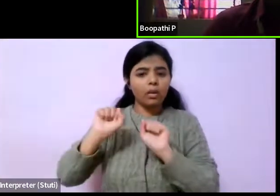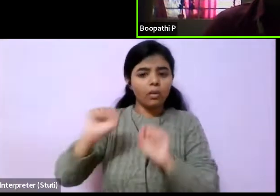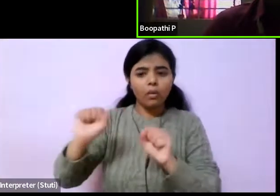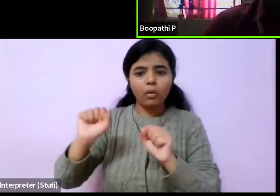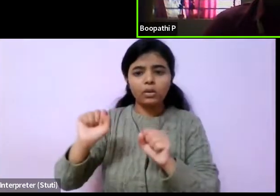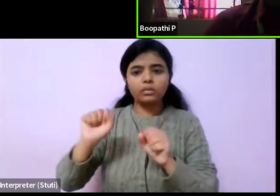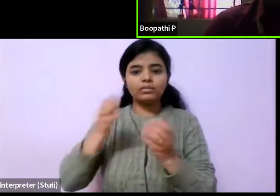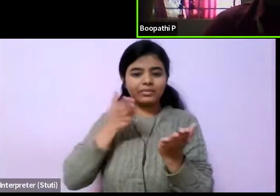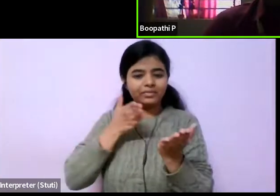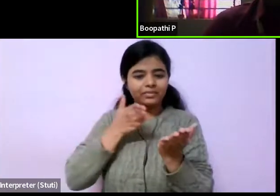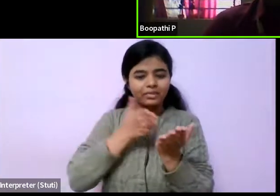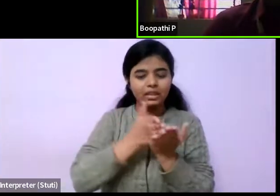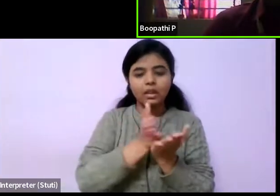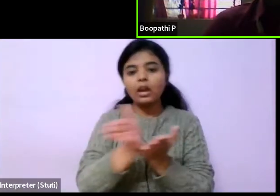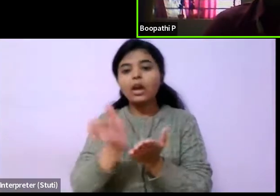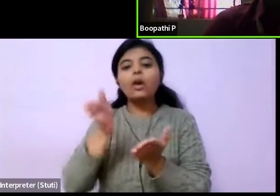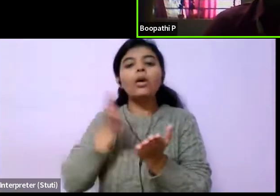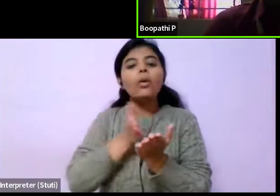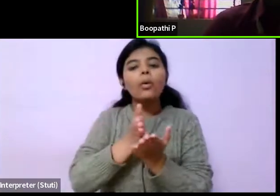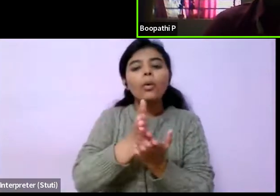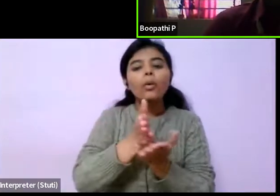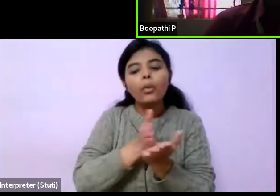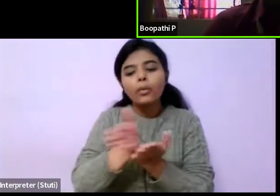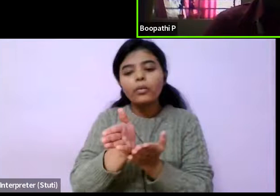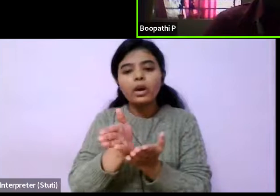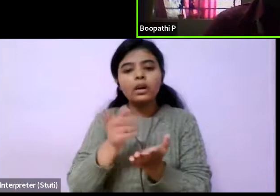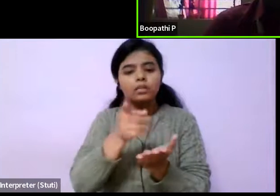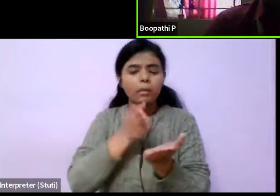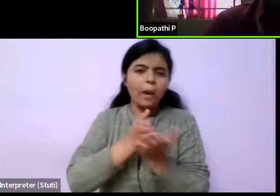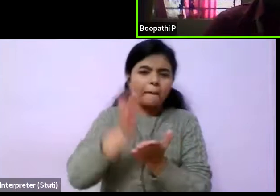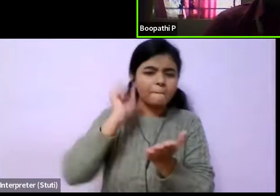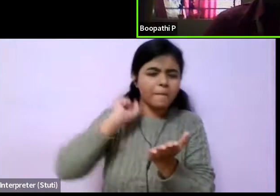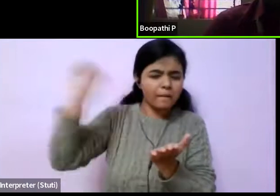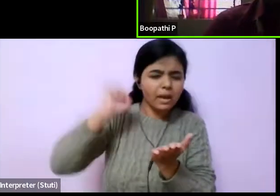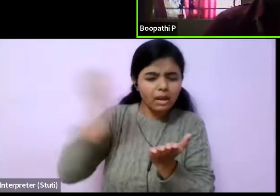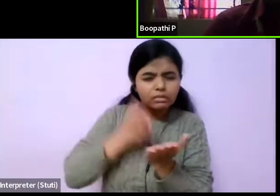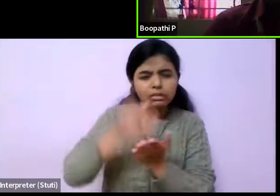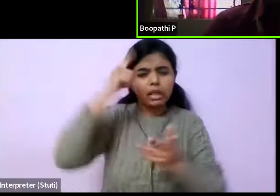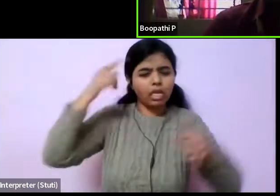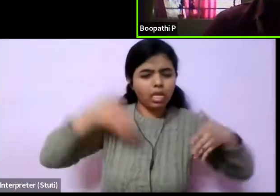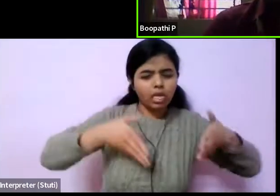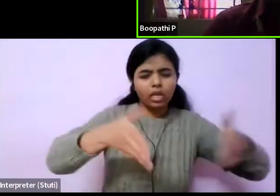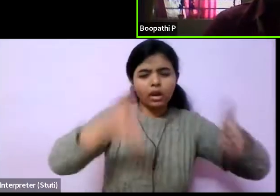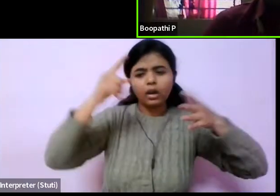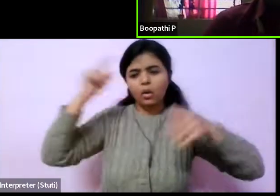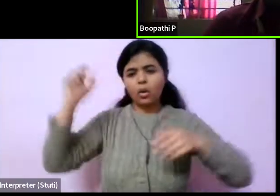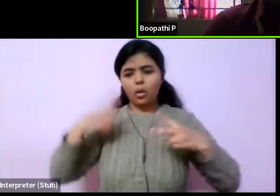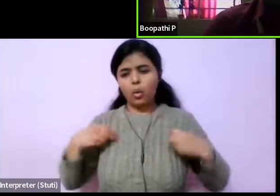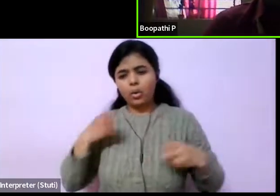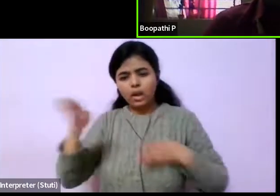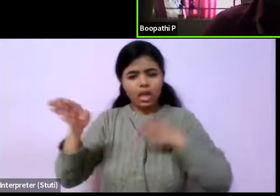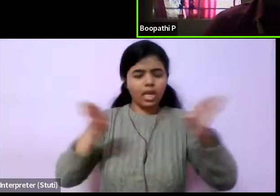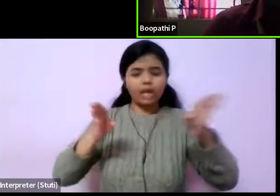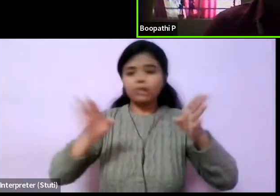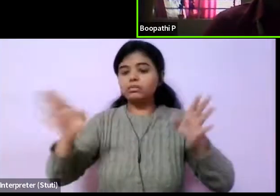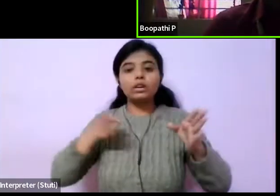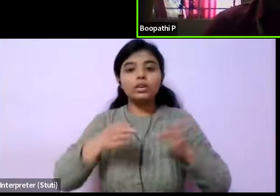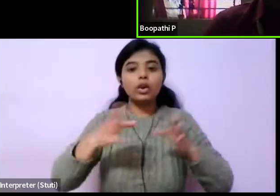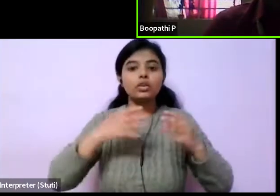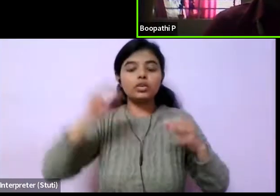towards, in a way, academia. They not only in a way protest in the street or courtroom, they also generate